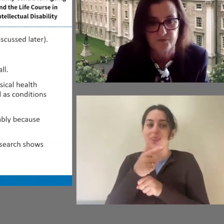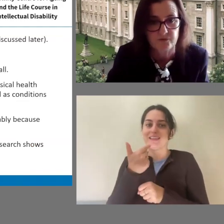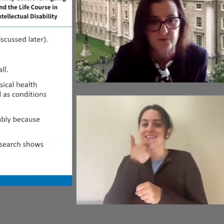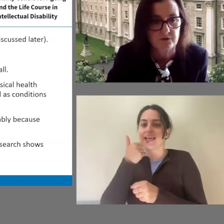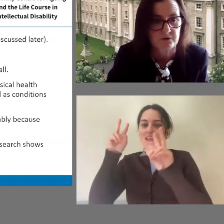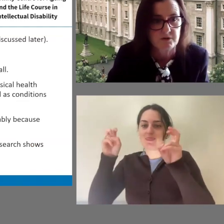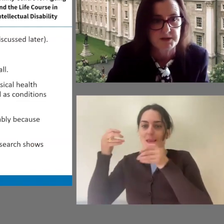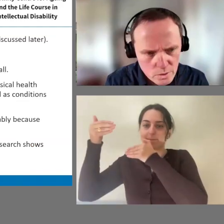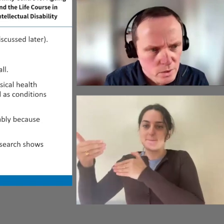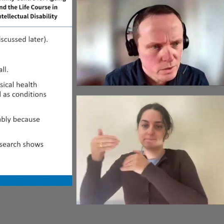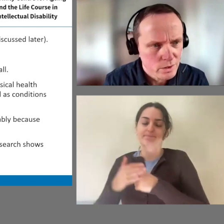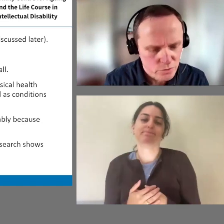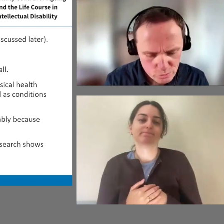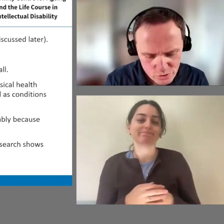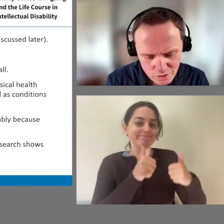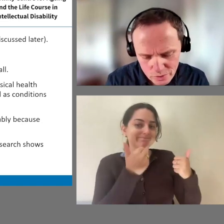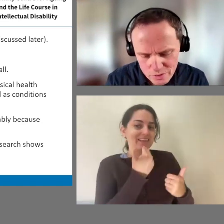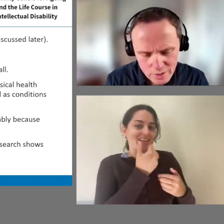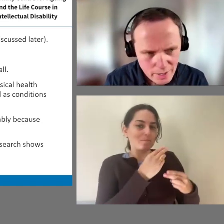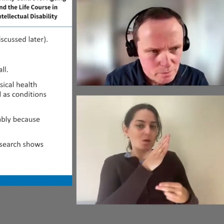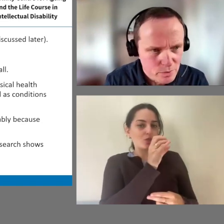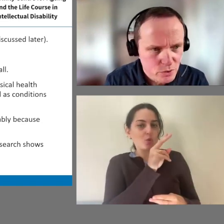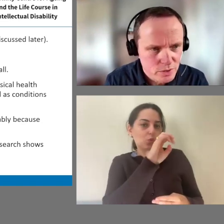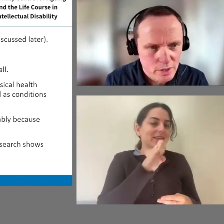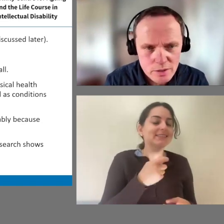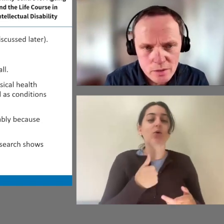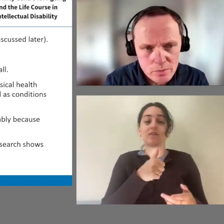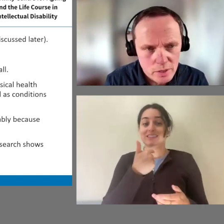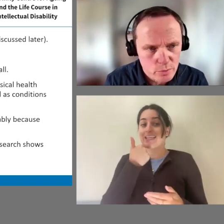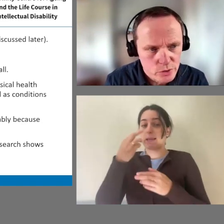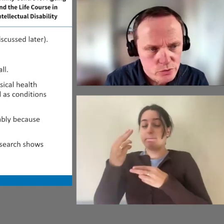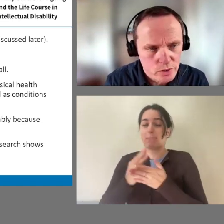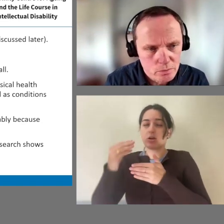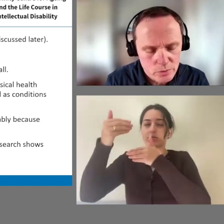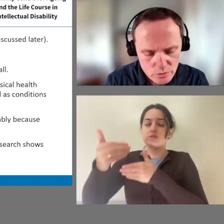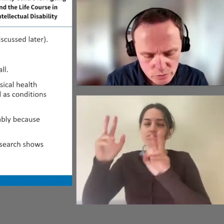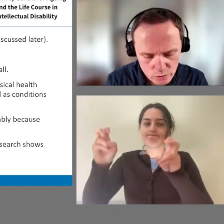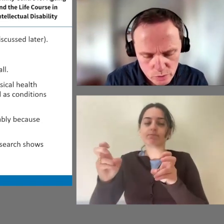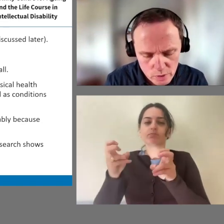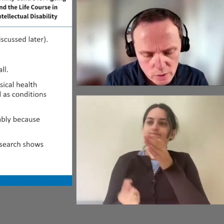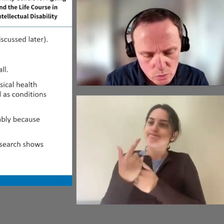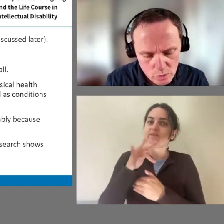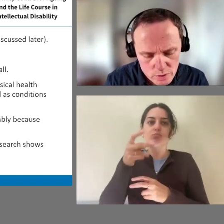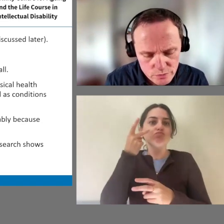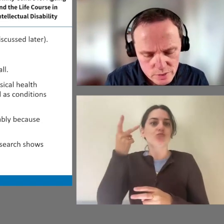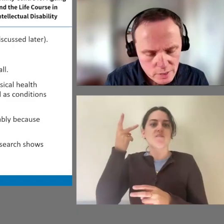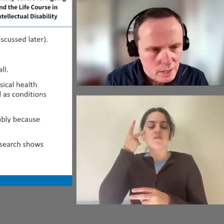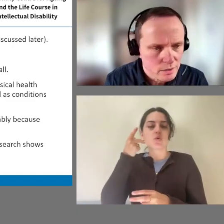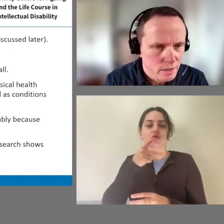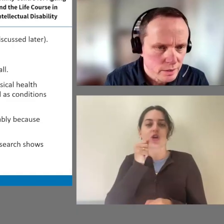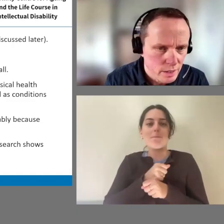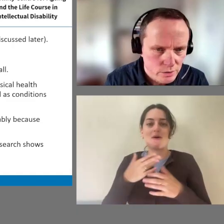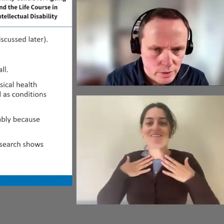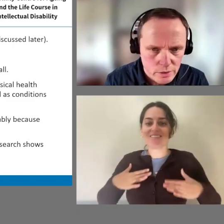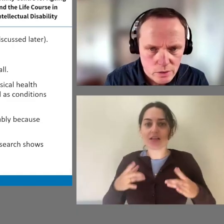theme. Thanks very much, Louise. So the second theme that emerged from the review was physical